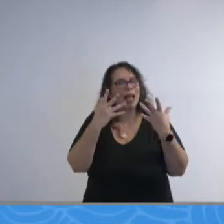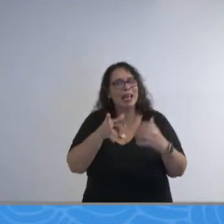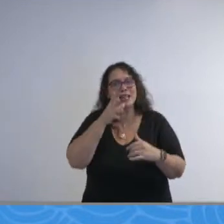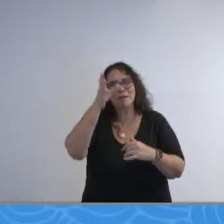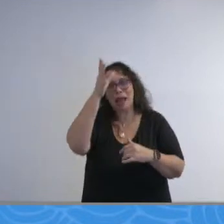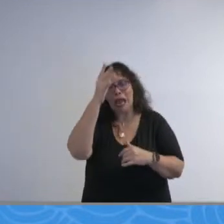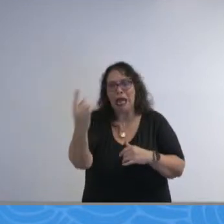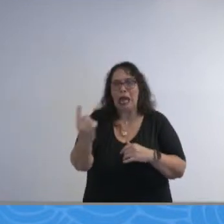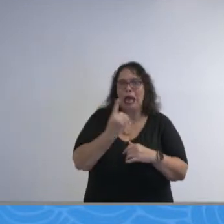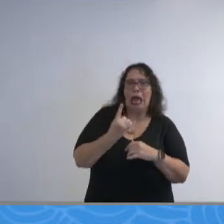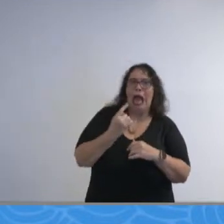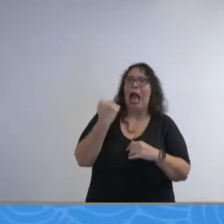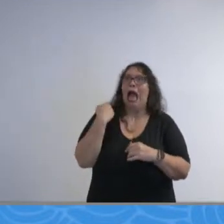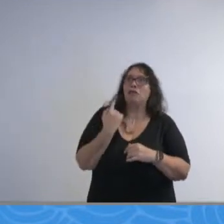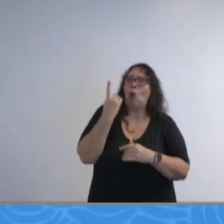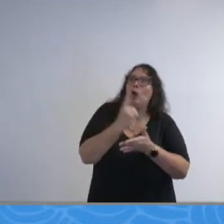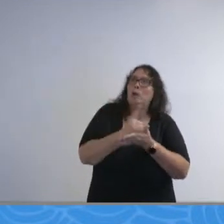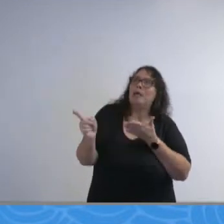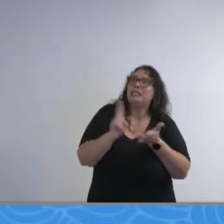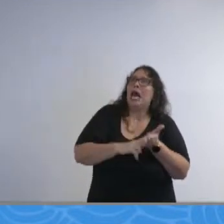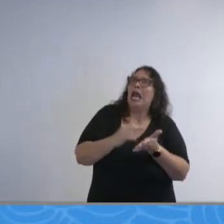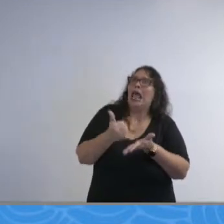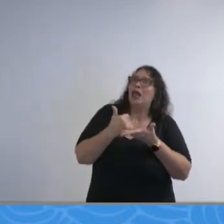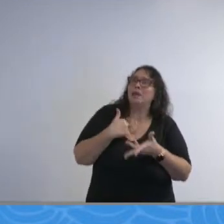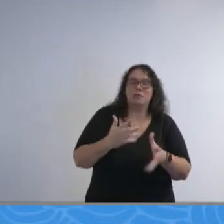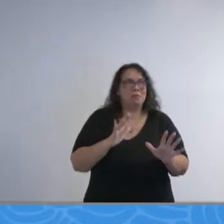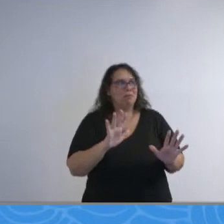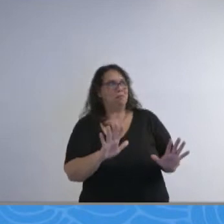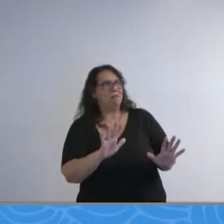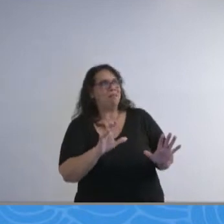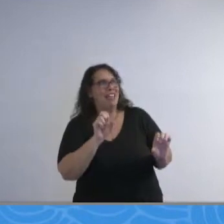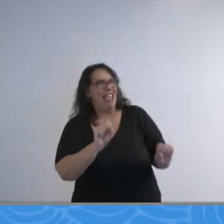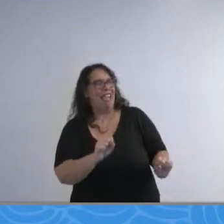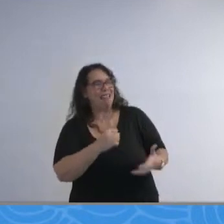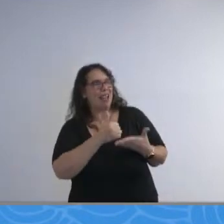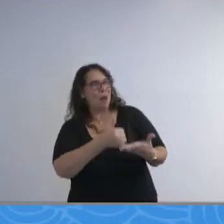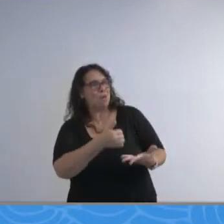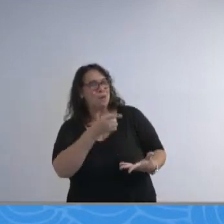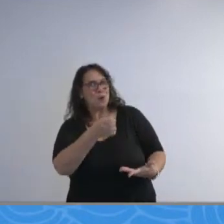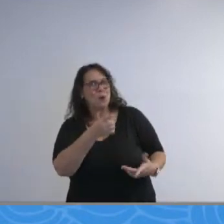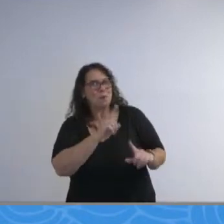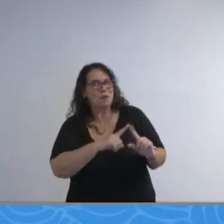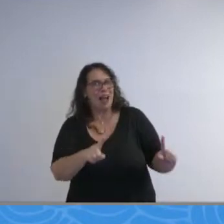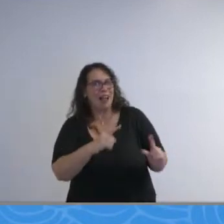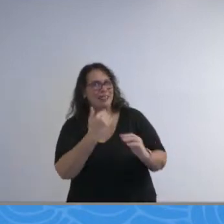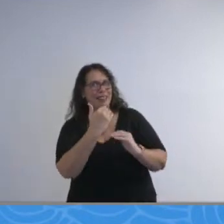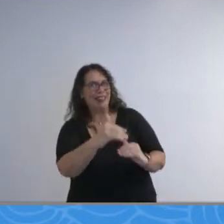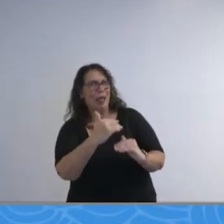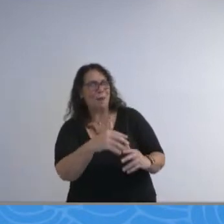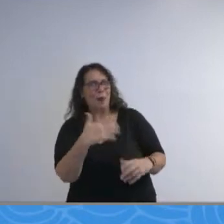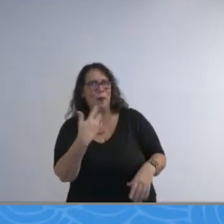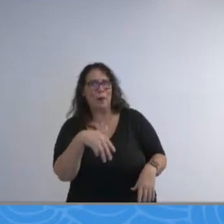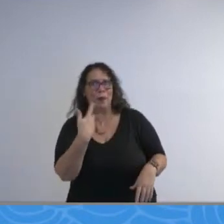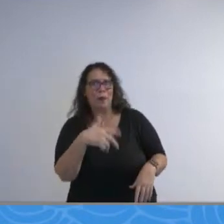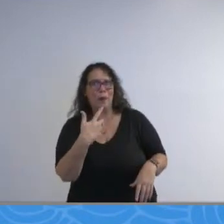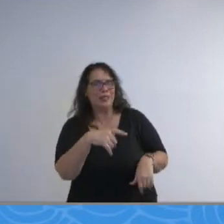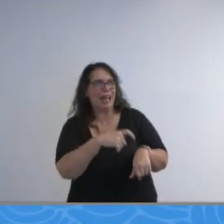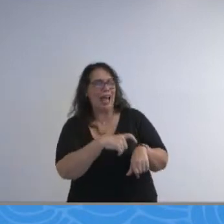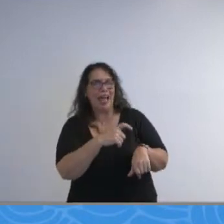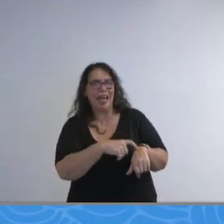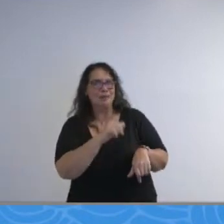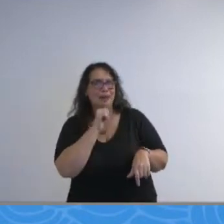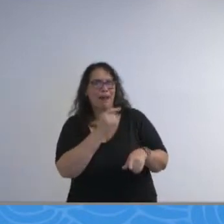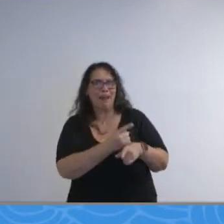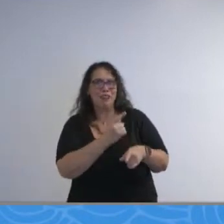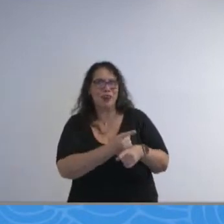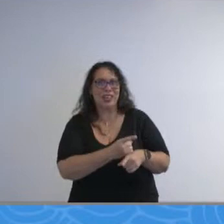only have a week to sign this. Can you please help me? I said, yes, I'll help you. But that time, that limitation in terms of time is not